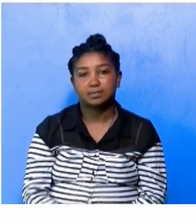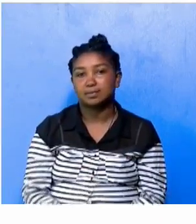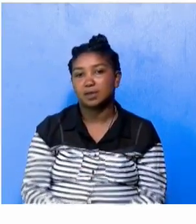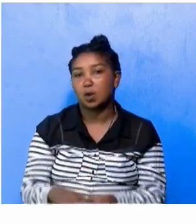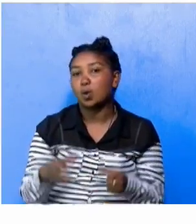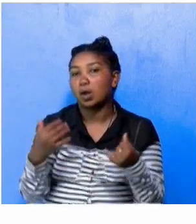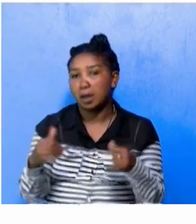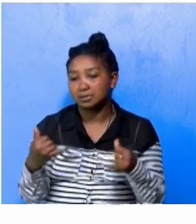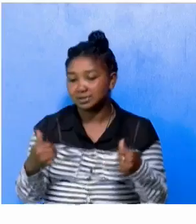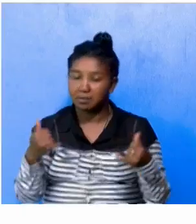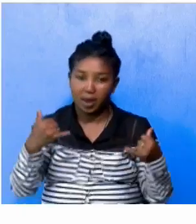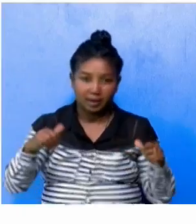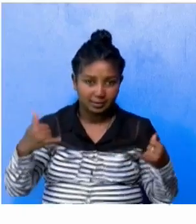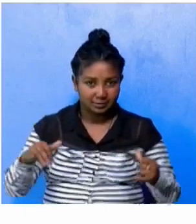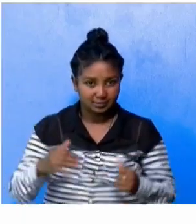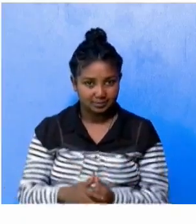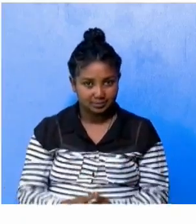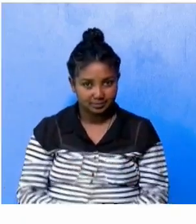games.